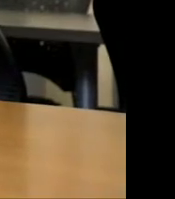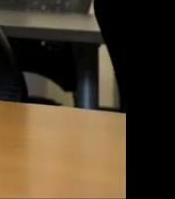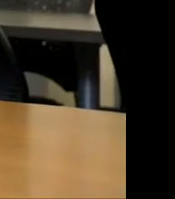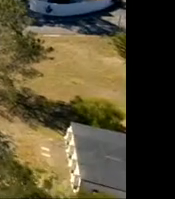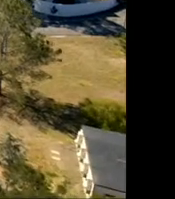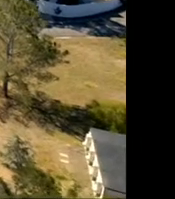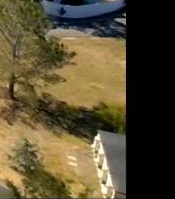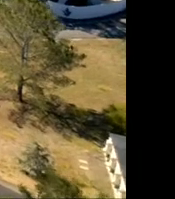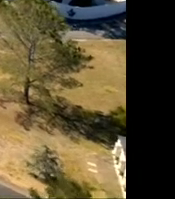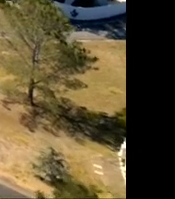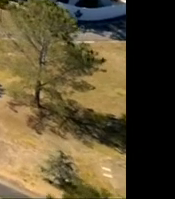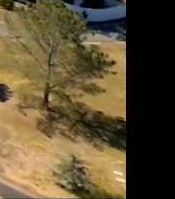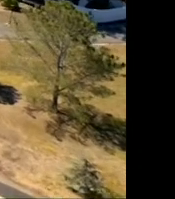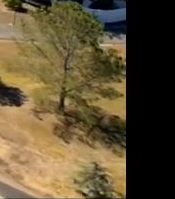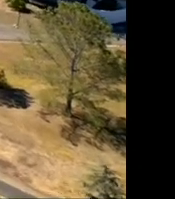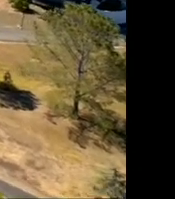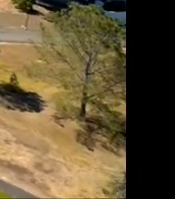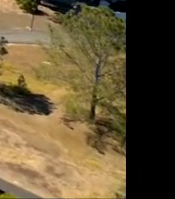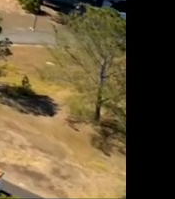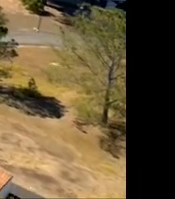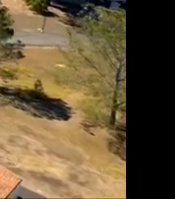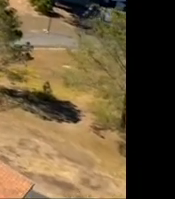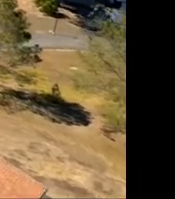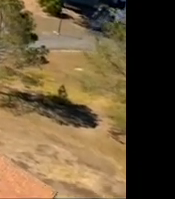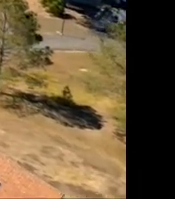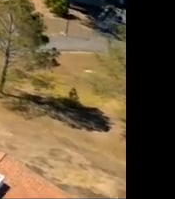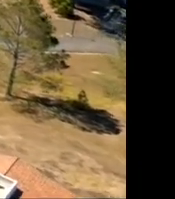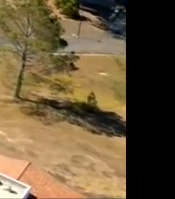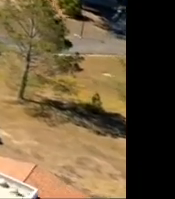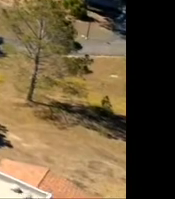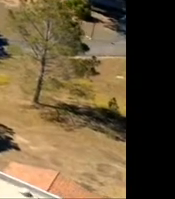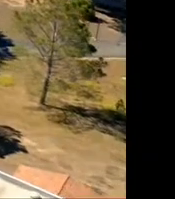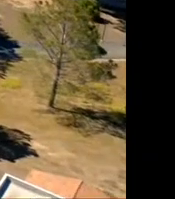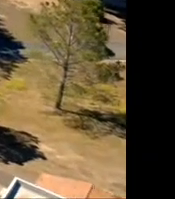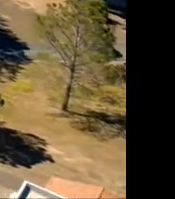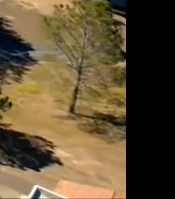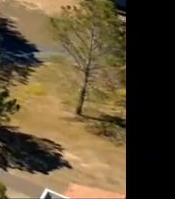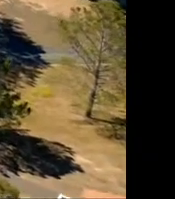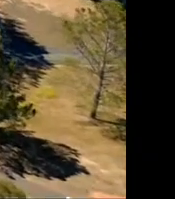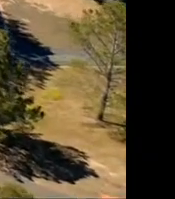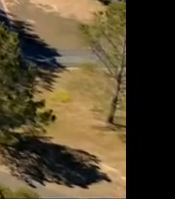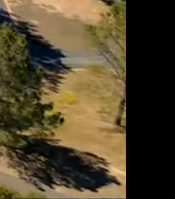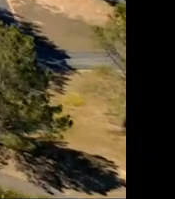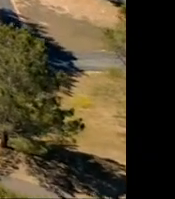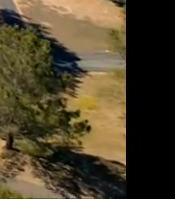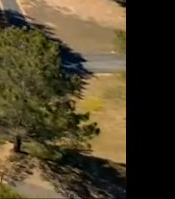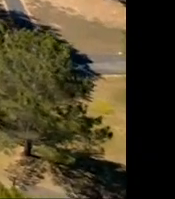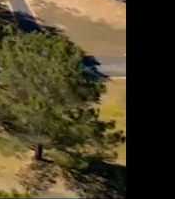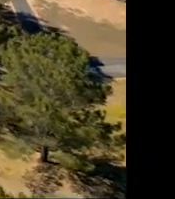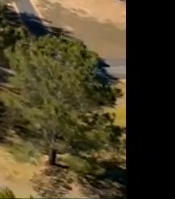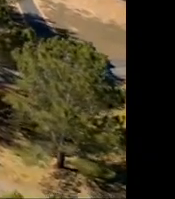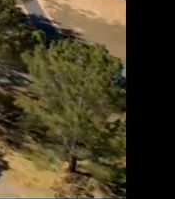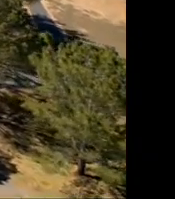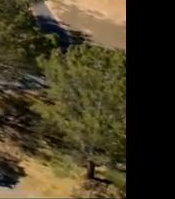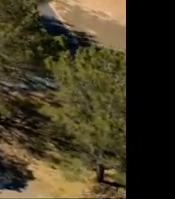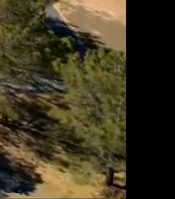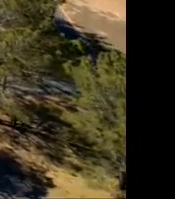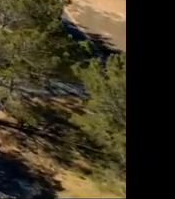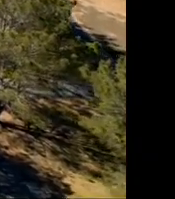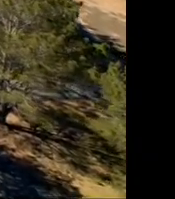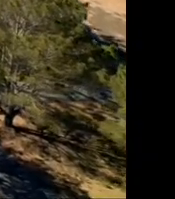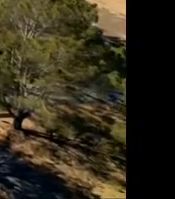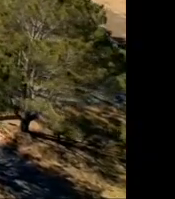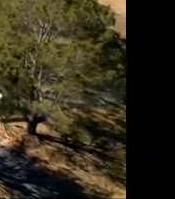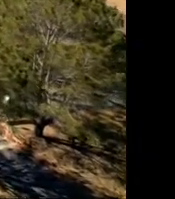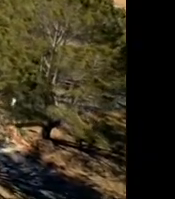right down the street. It made sense, right? I mean, my largest factor was fear of leaving my family in the only town I'd ever known. So why not take another year or two to